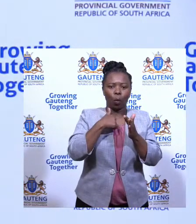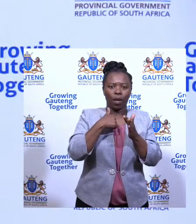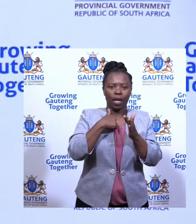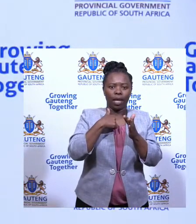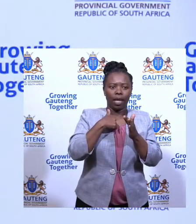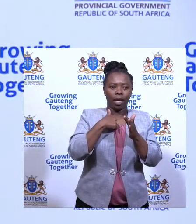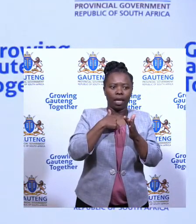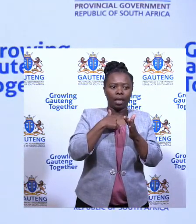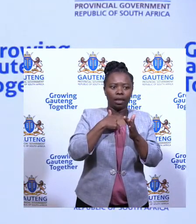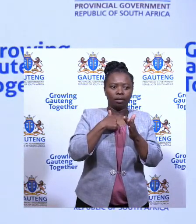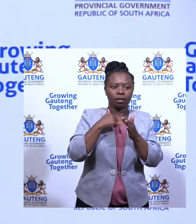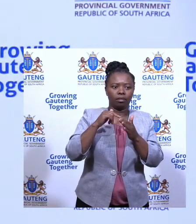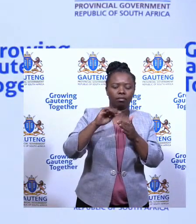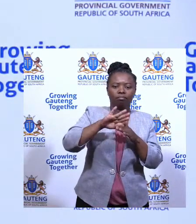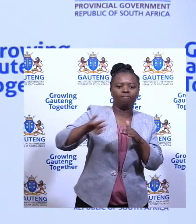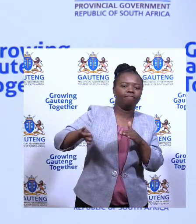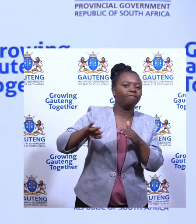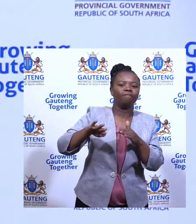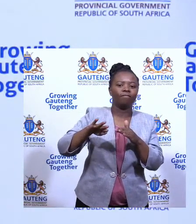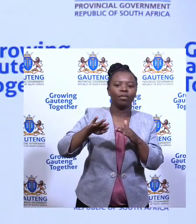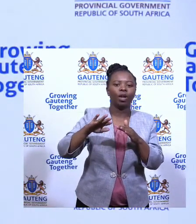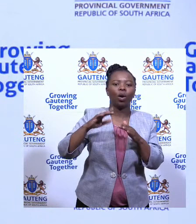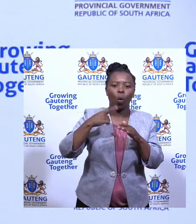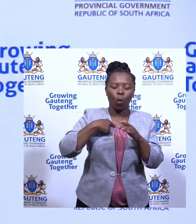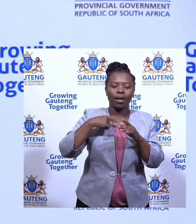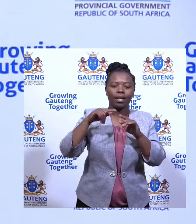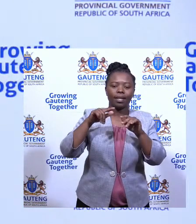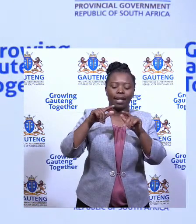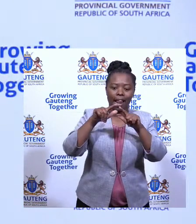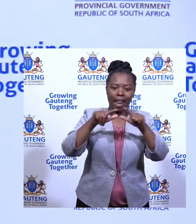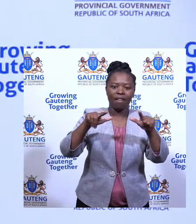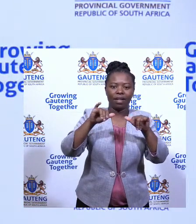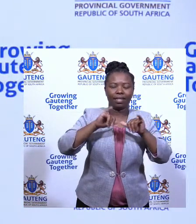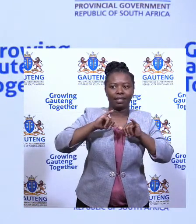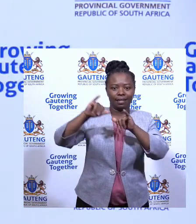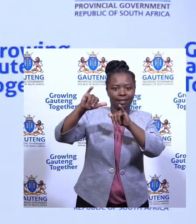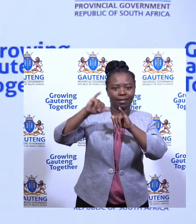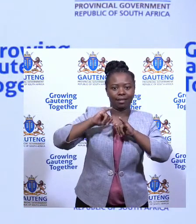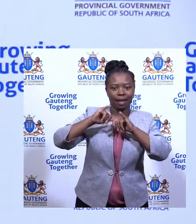are there as integrated. We are on the same level. We provided that